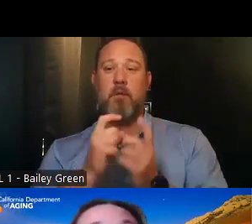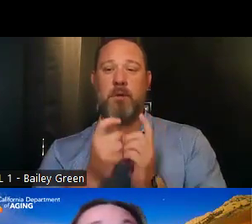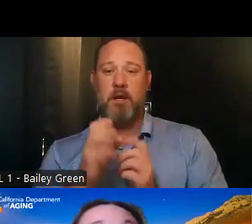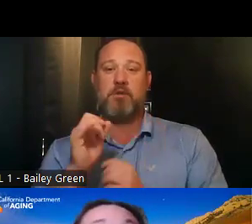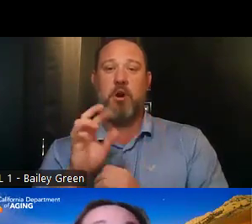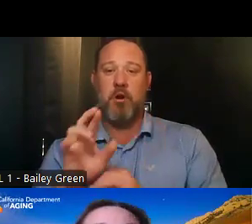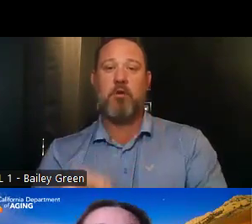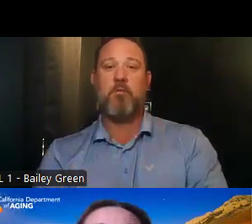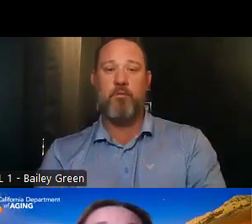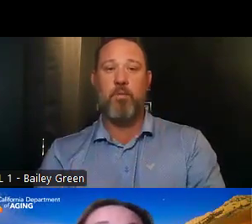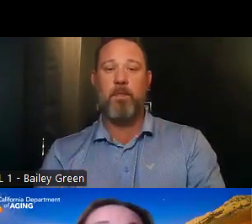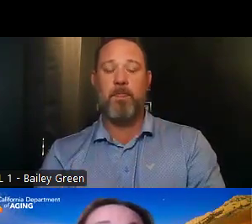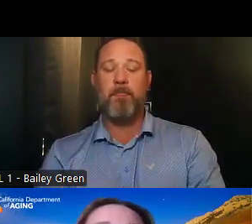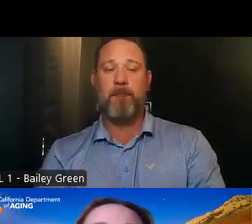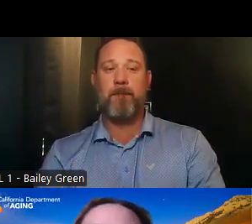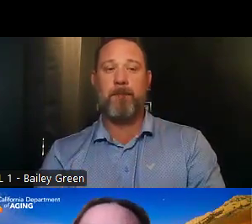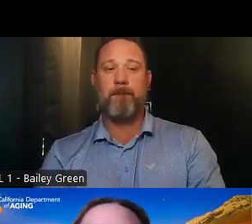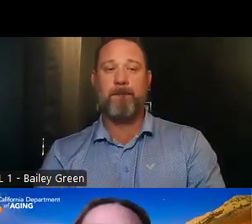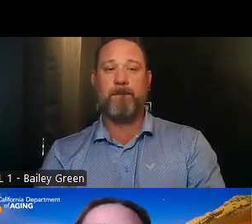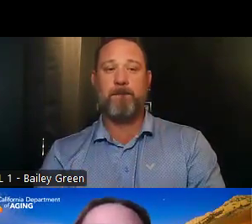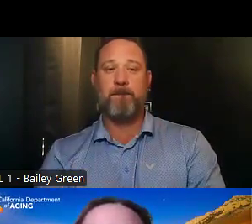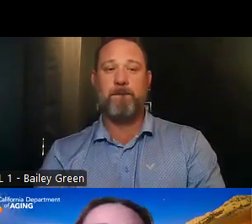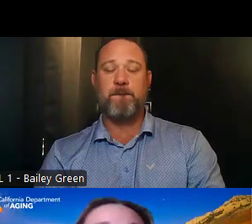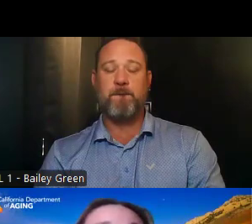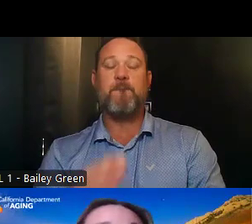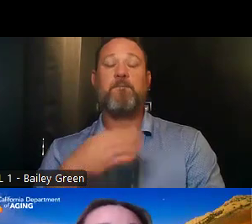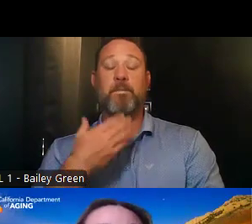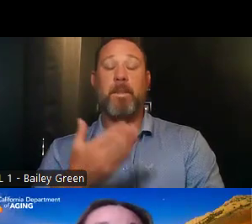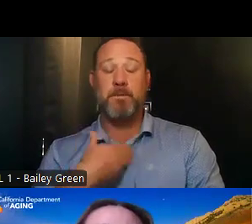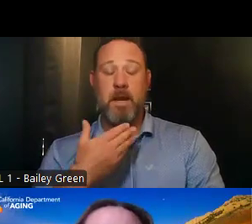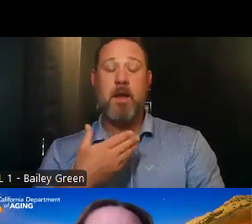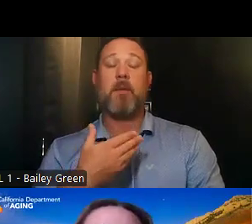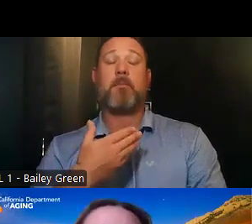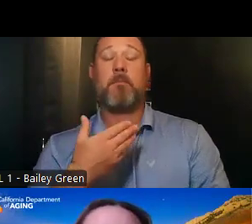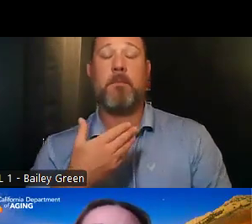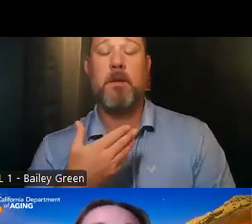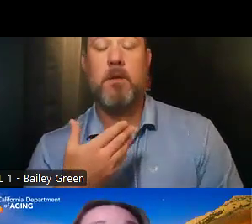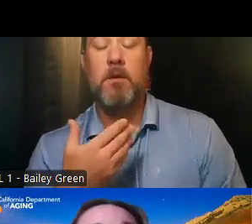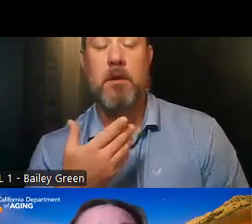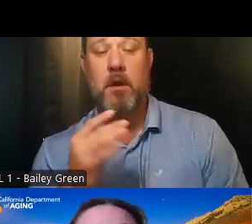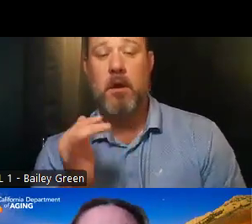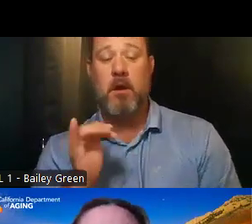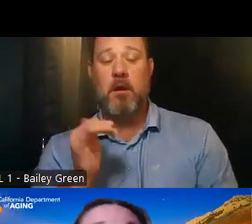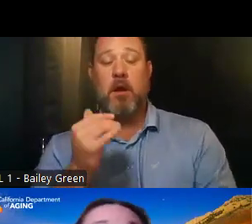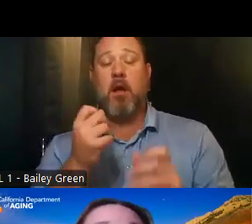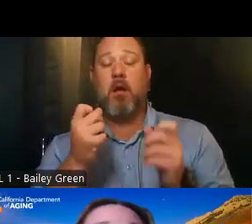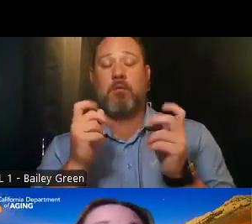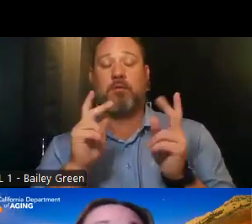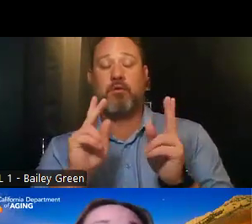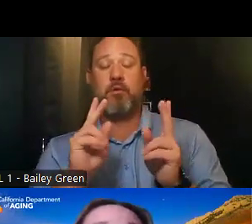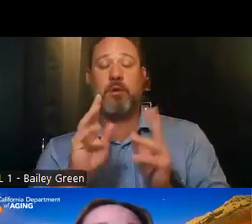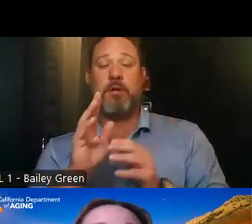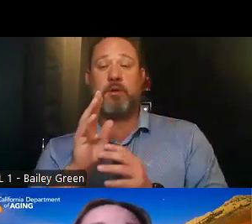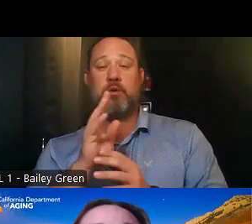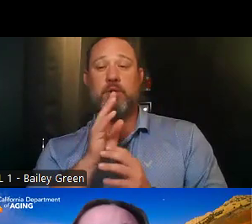charter. So I was happy to, and as well as have the opportunity to talk